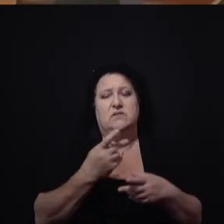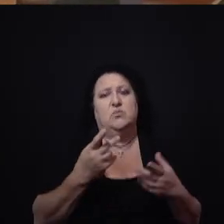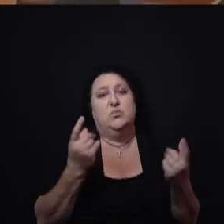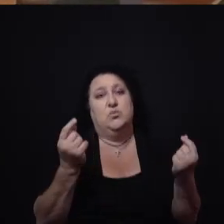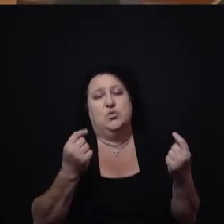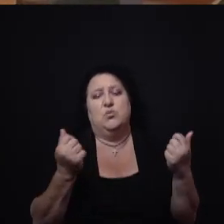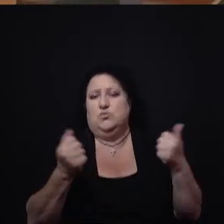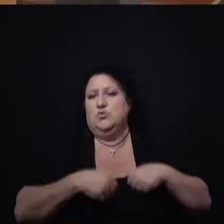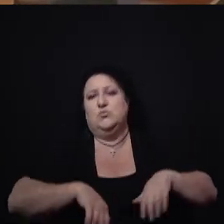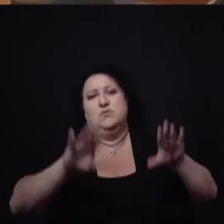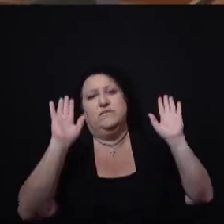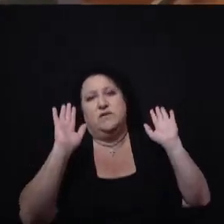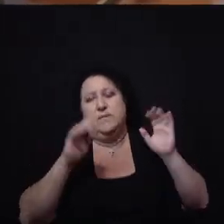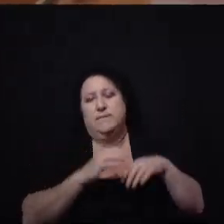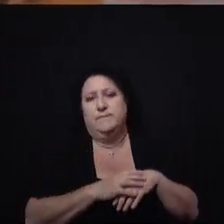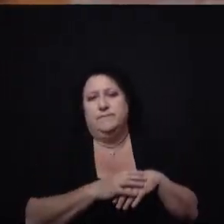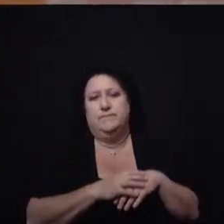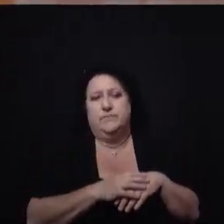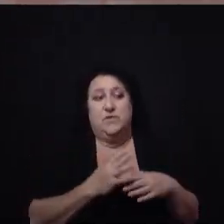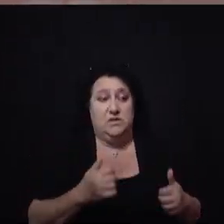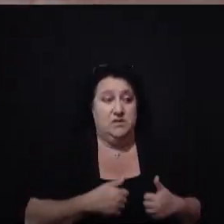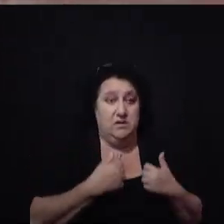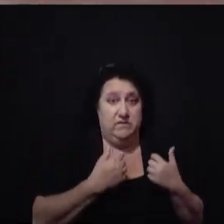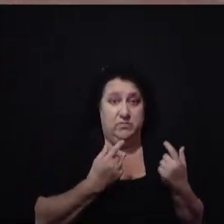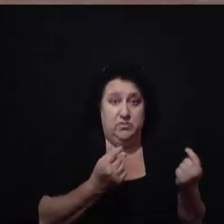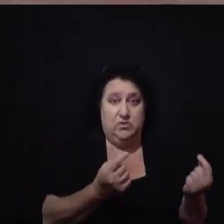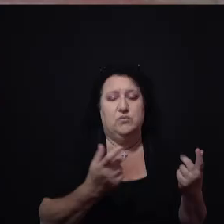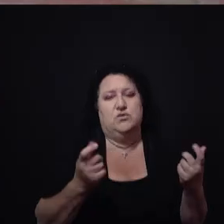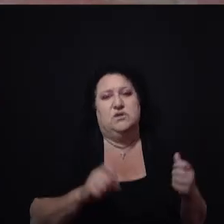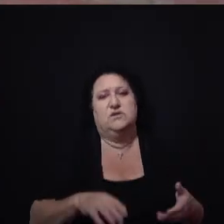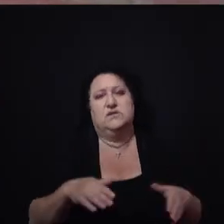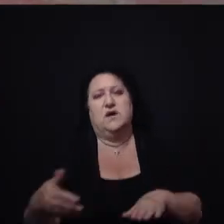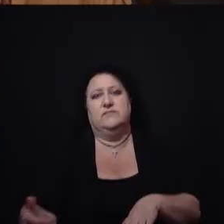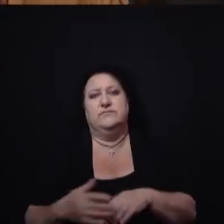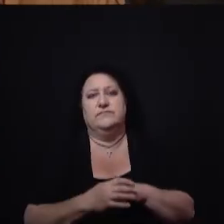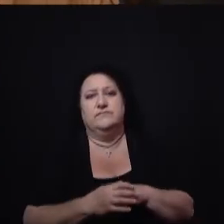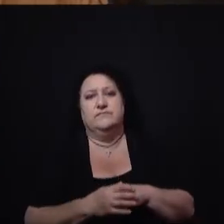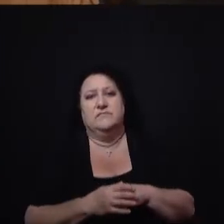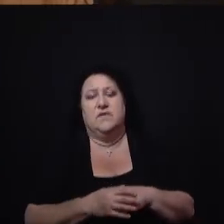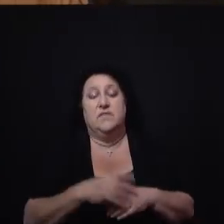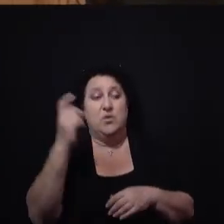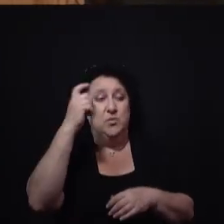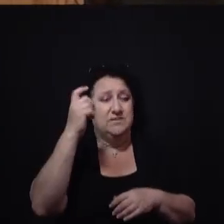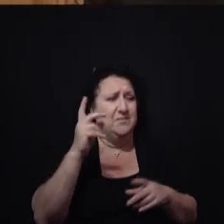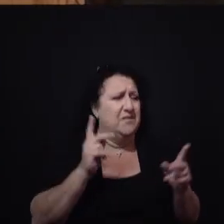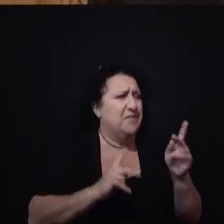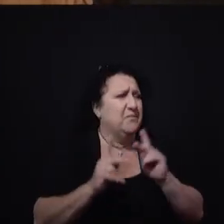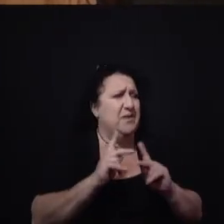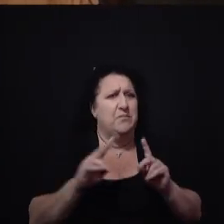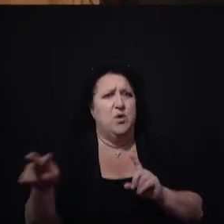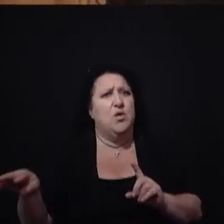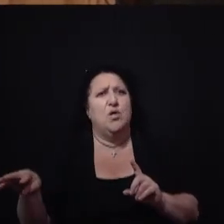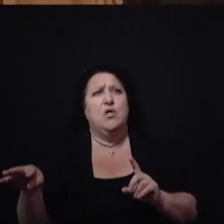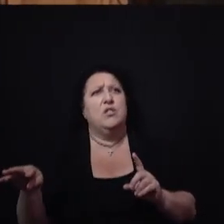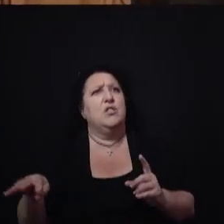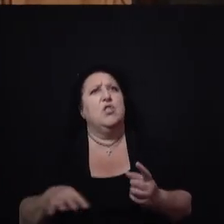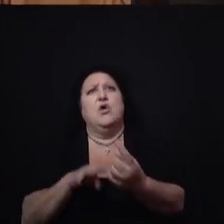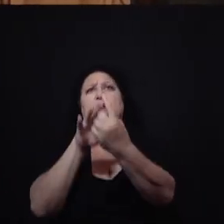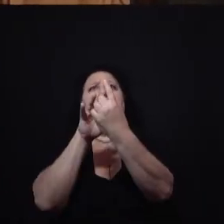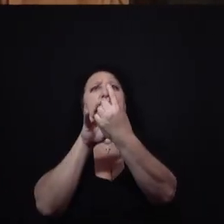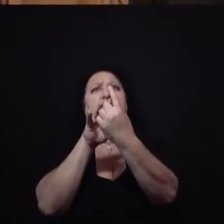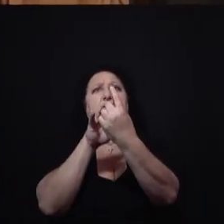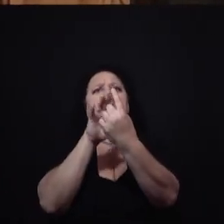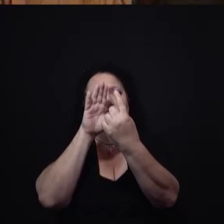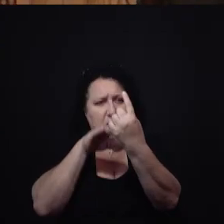The kind of wisdom that says, no, the ones that the world lifts up and puts on a pedestal, the ones that we worship and we emulate and we